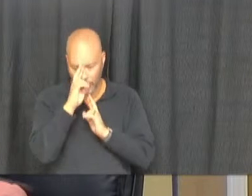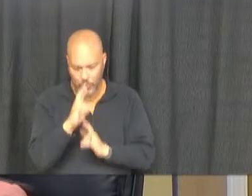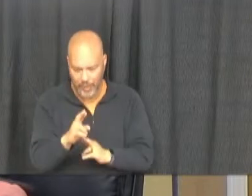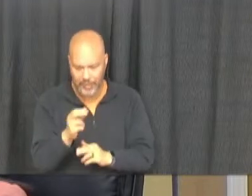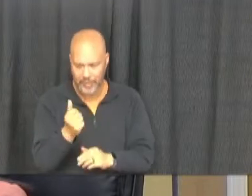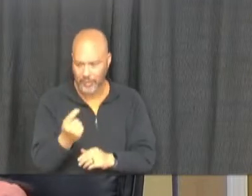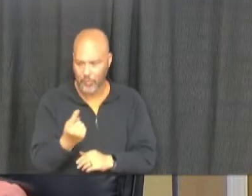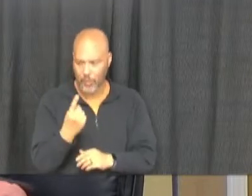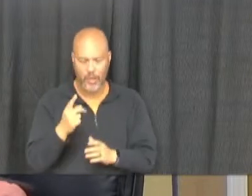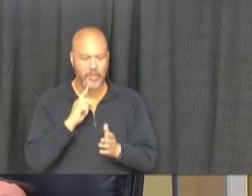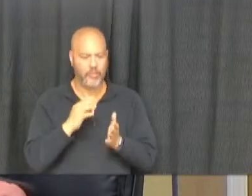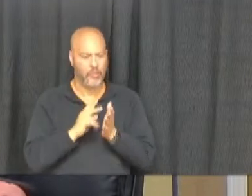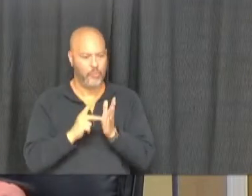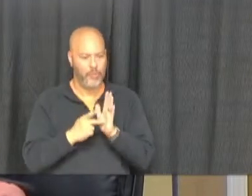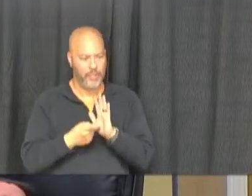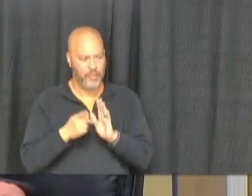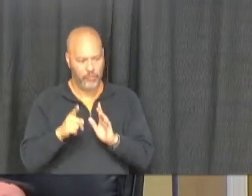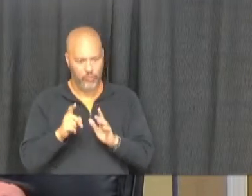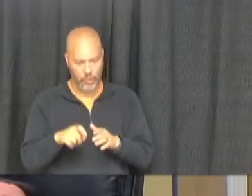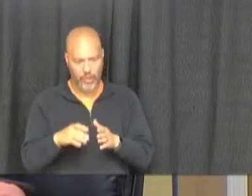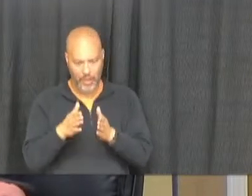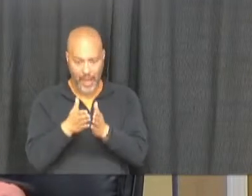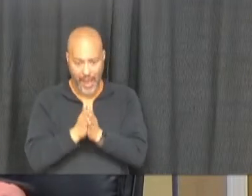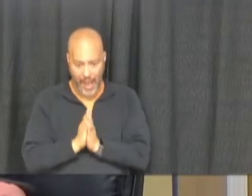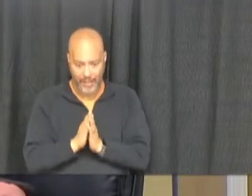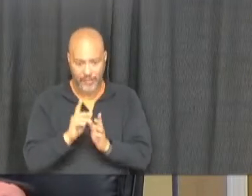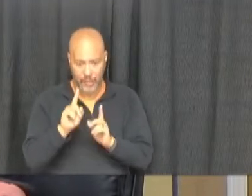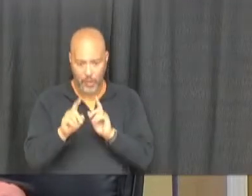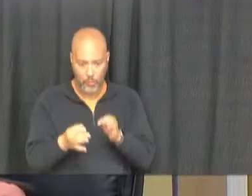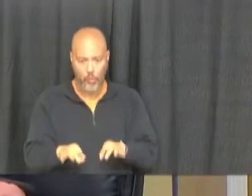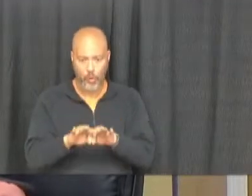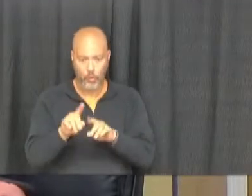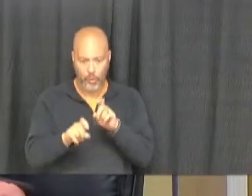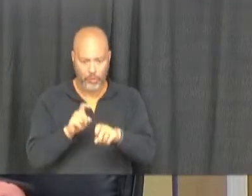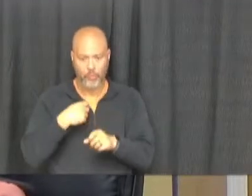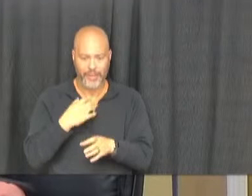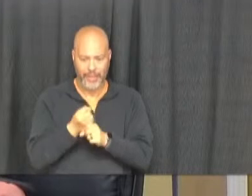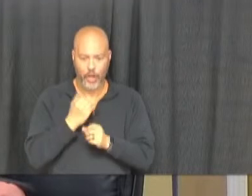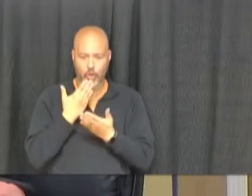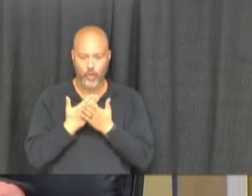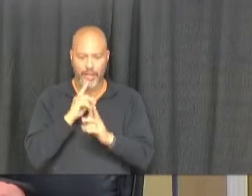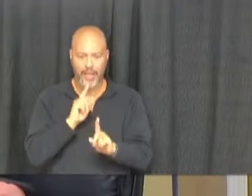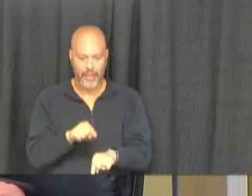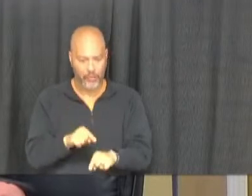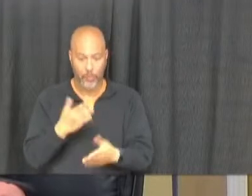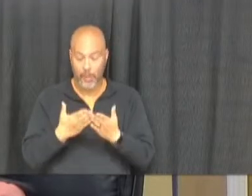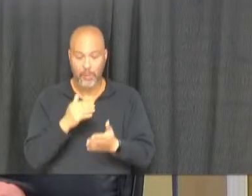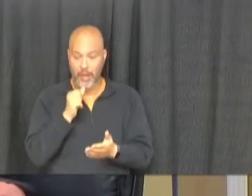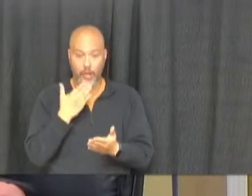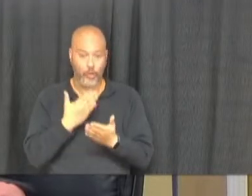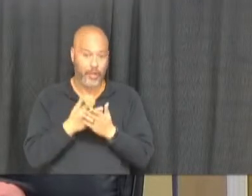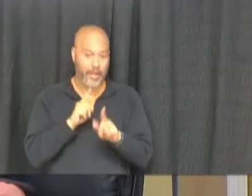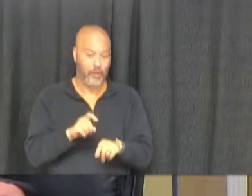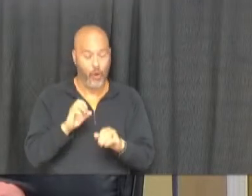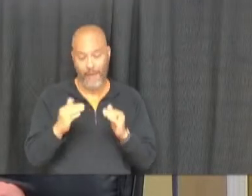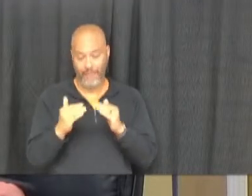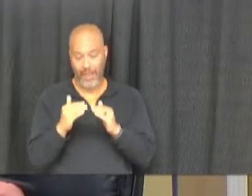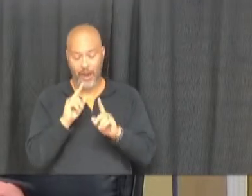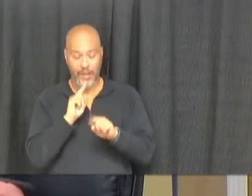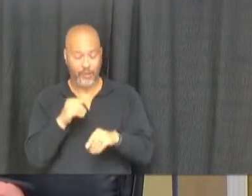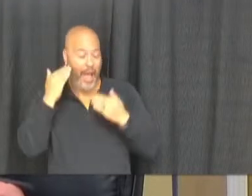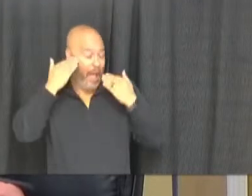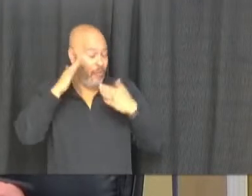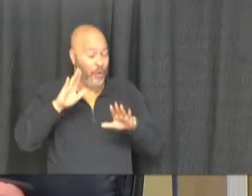anybody. That just means that you have to ask the important questions so that we can get a good answer. Maybe not a good answer, maybe a fair answer, I don't